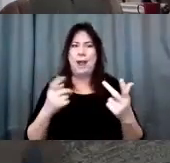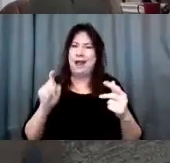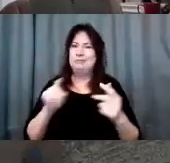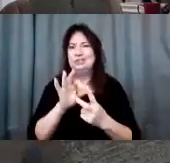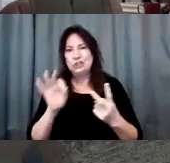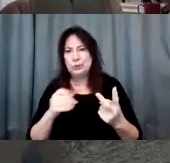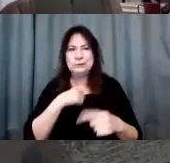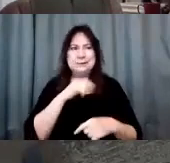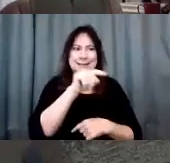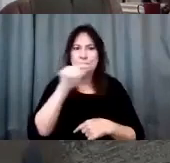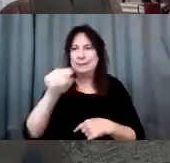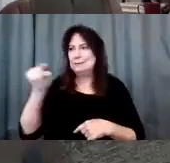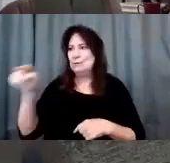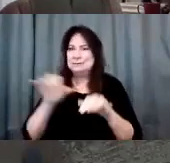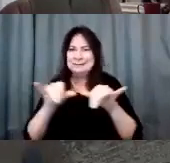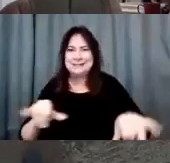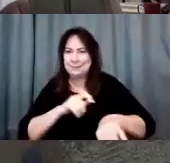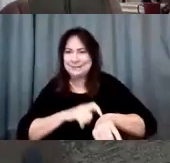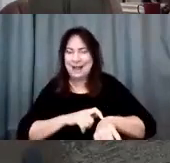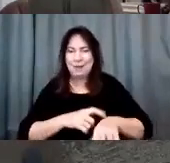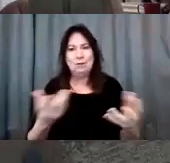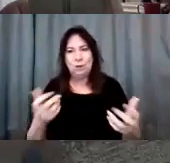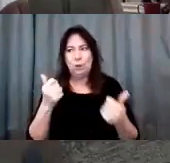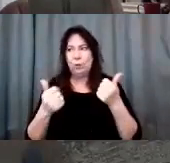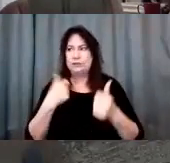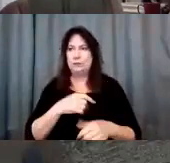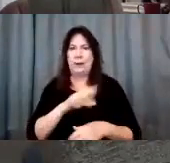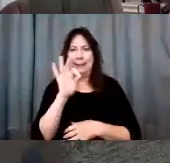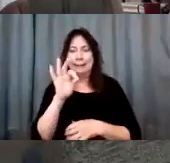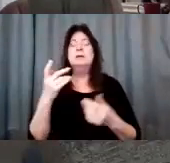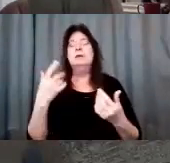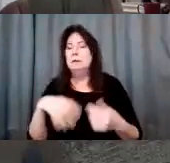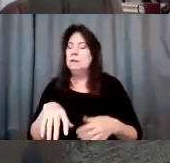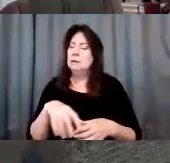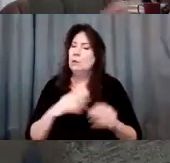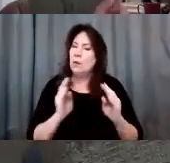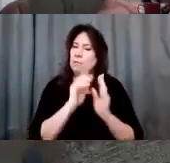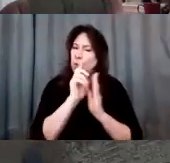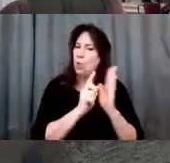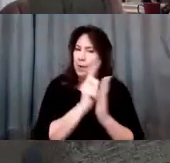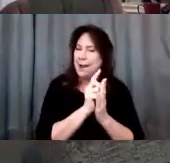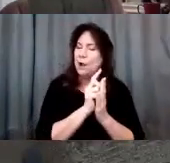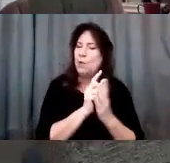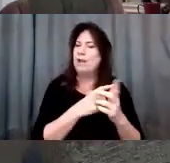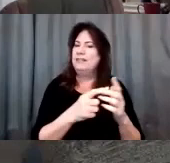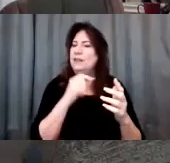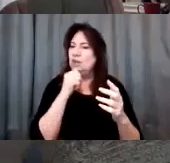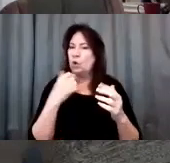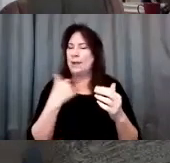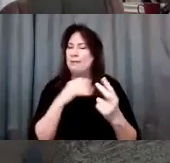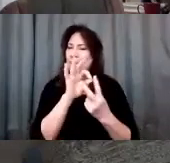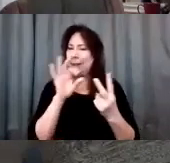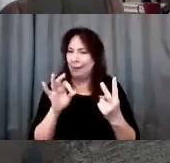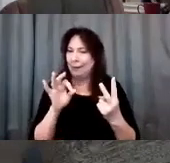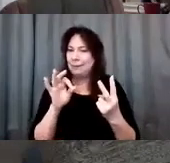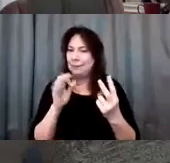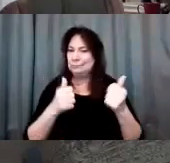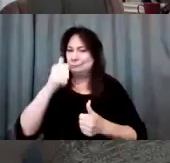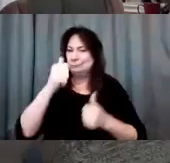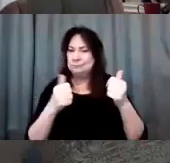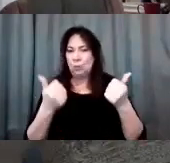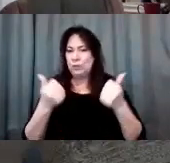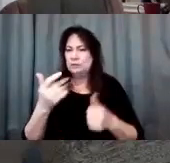more sessions. So we have more 1 hour sessions than we would have if they were in an hour and a